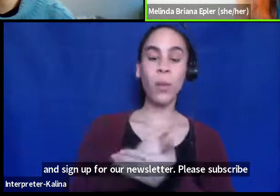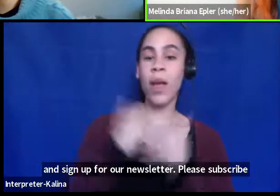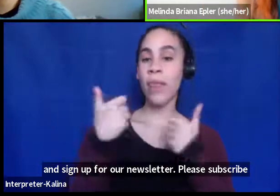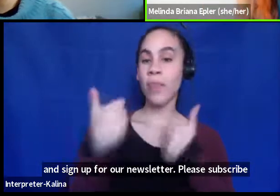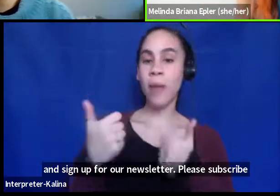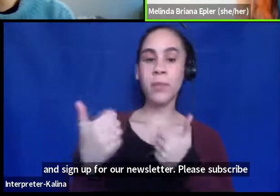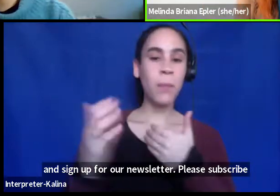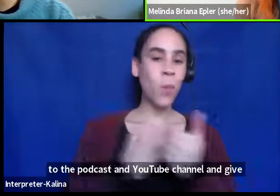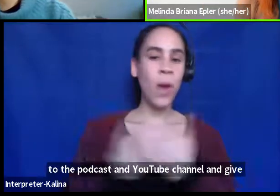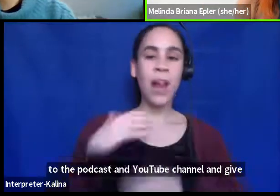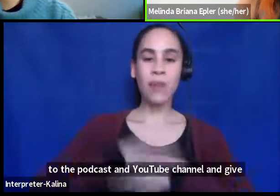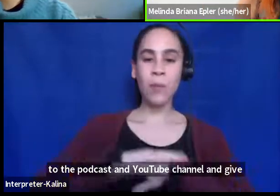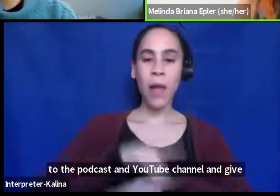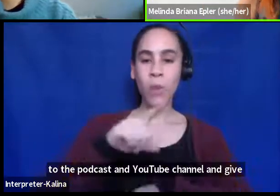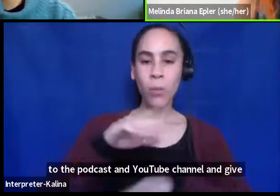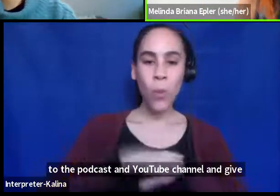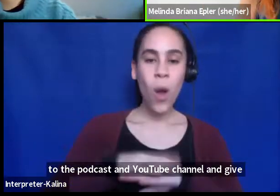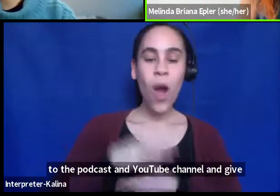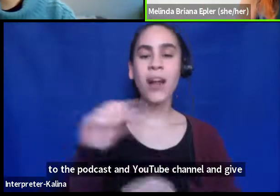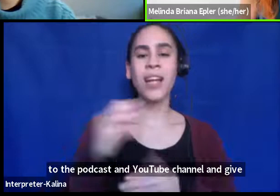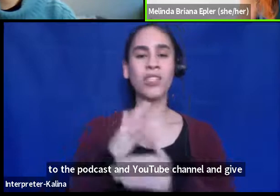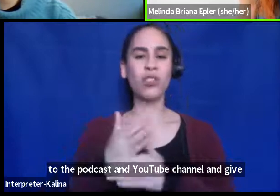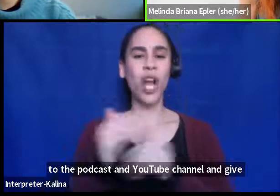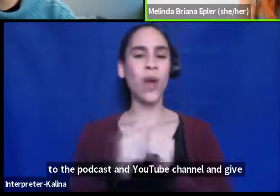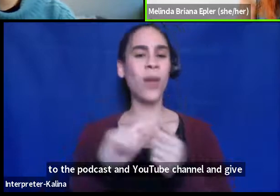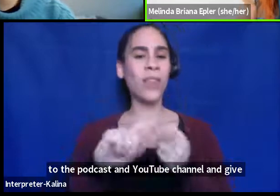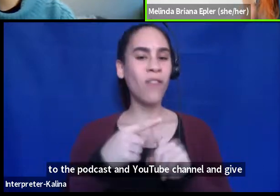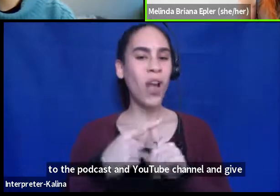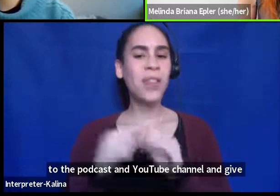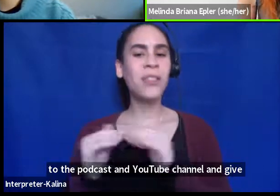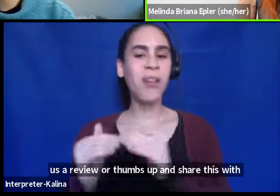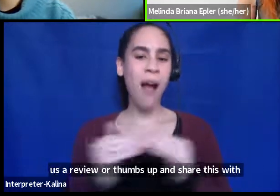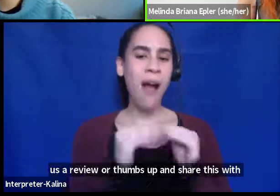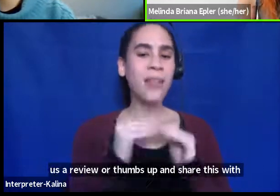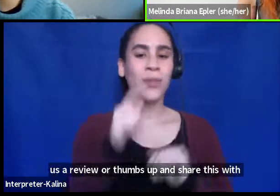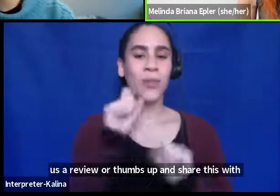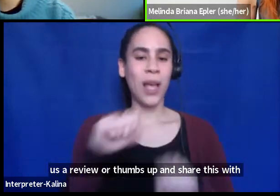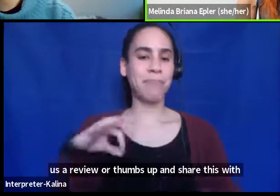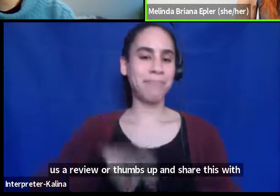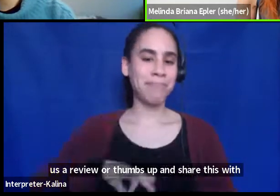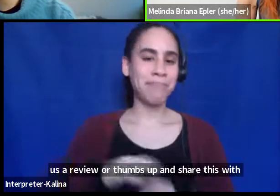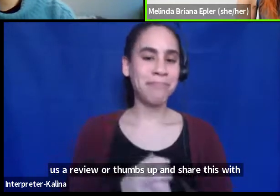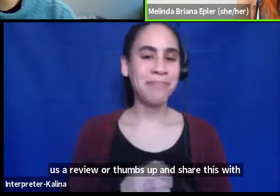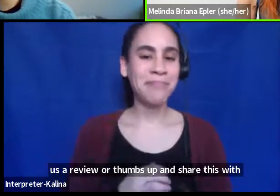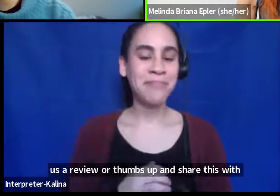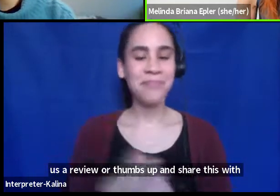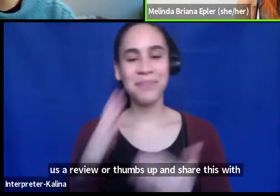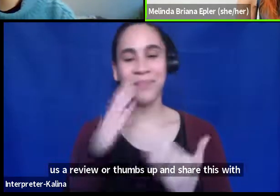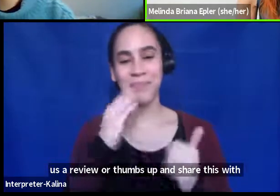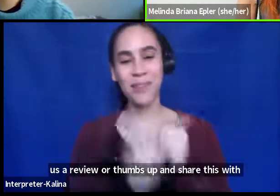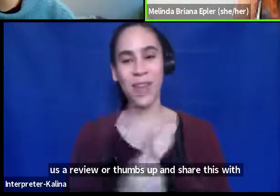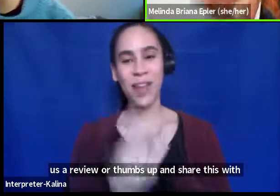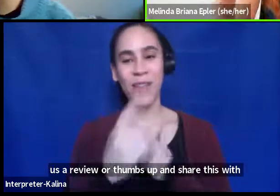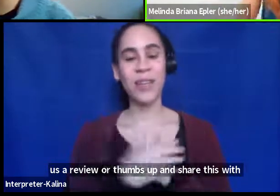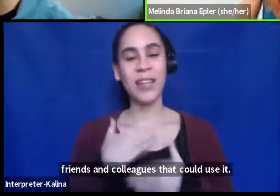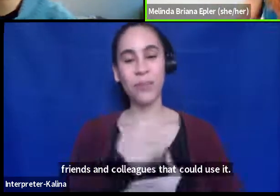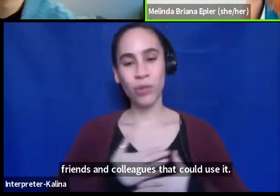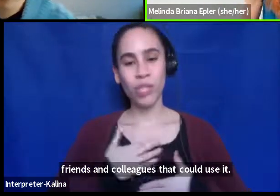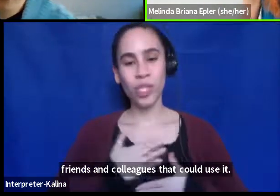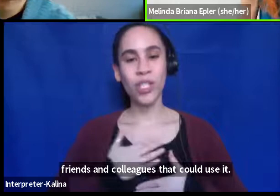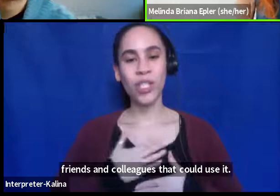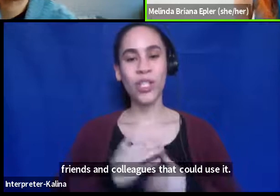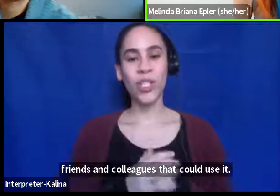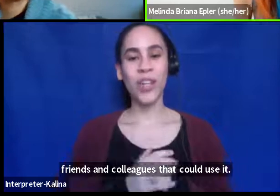on, and share this with friends and colleagues that could use it. Thanks, everybody. And I'm seeing